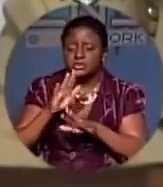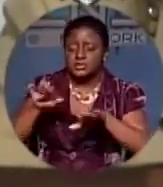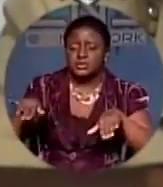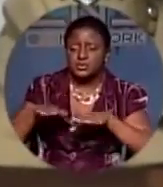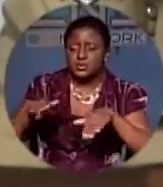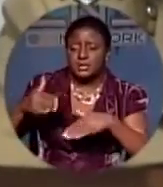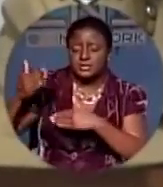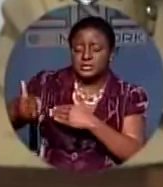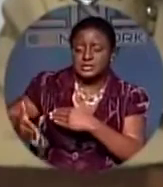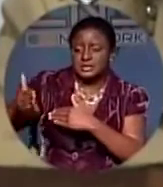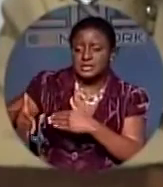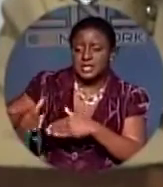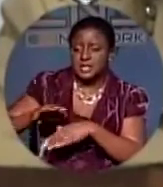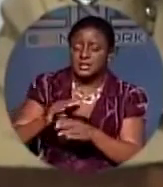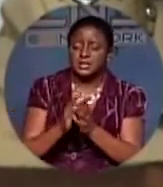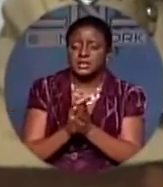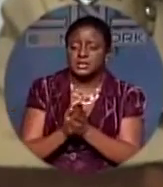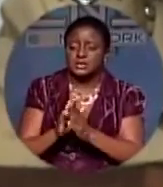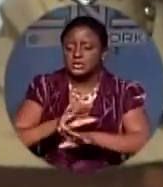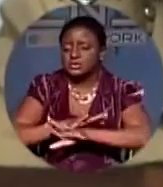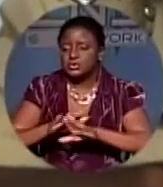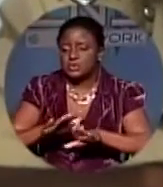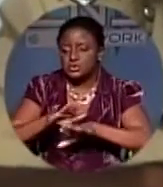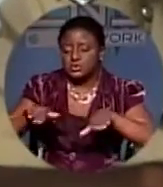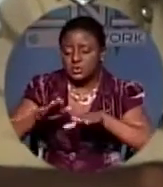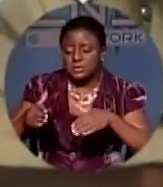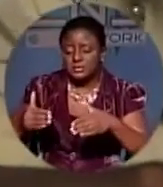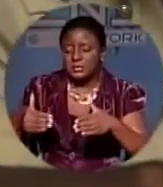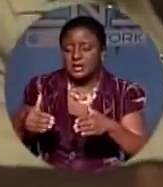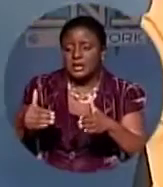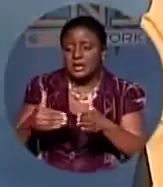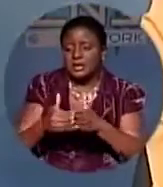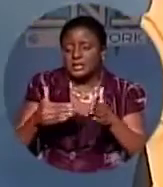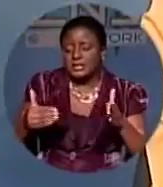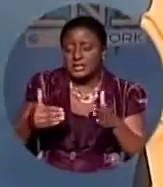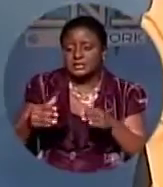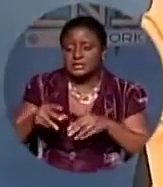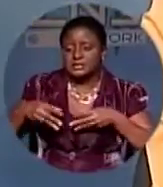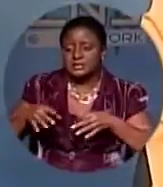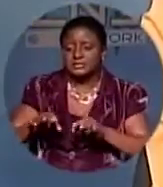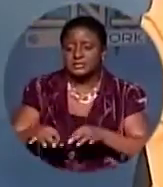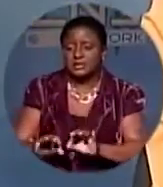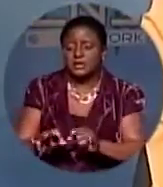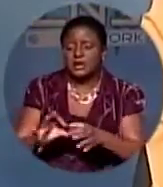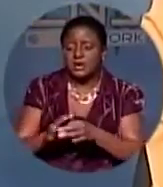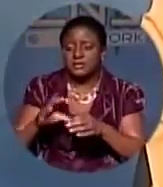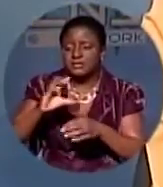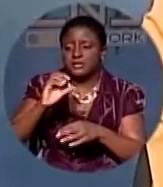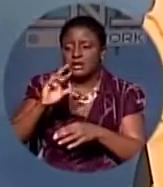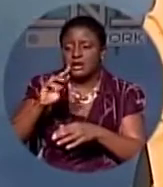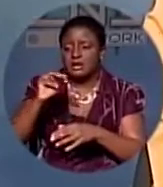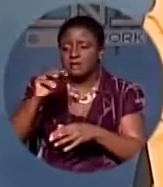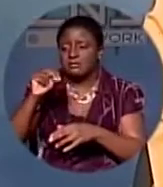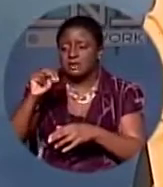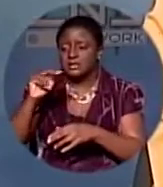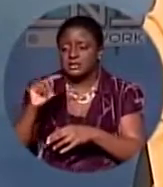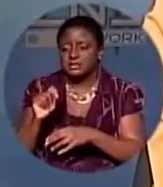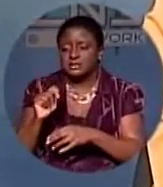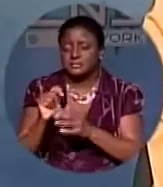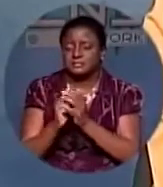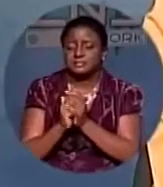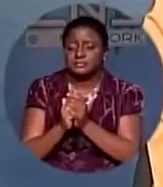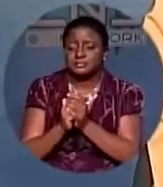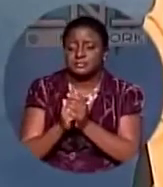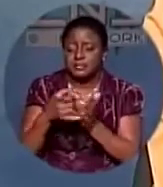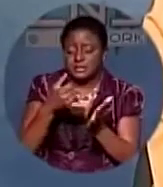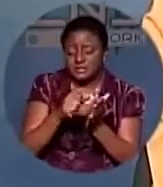along with the current. Don't swim against the flow of the current. Police Press Liaison Officer Inspector Chrislyn